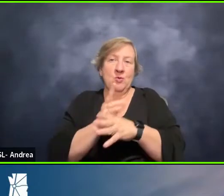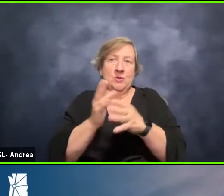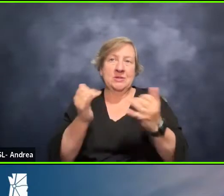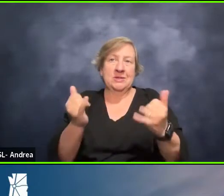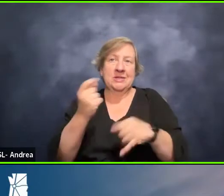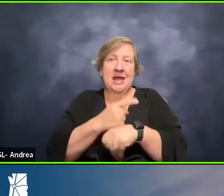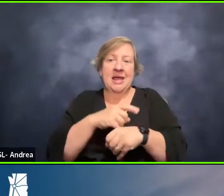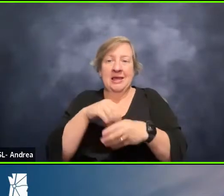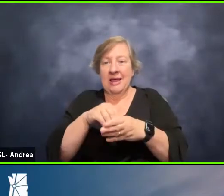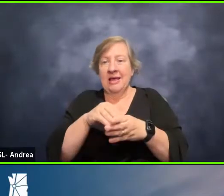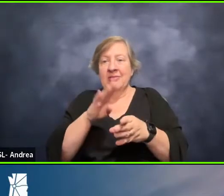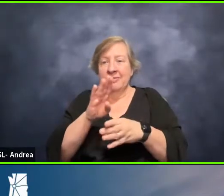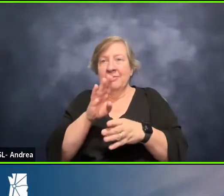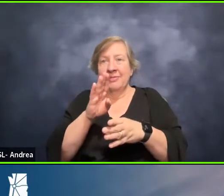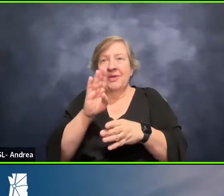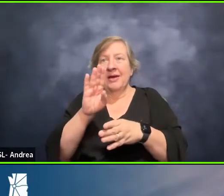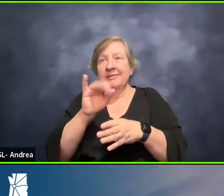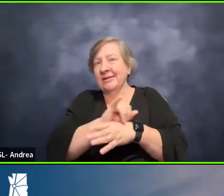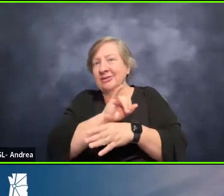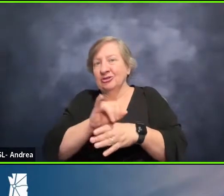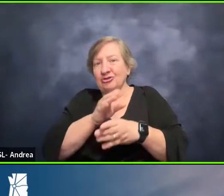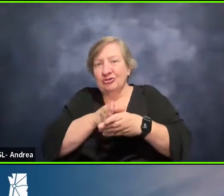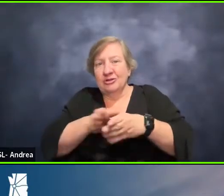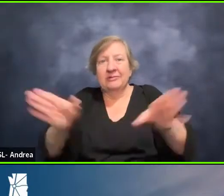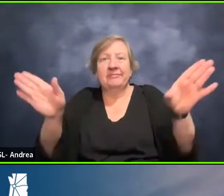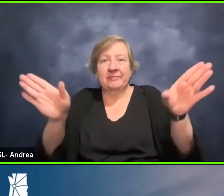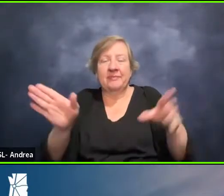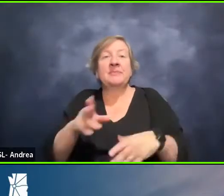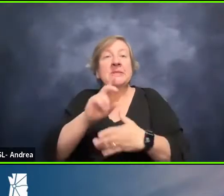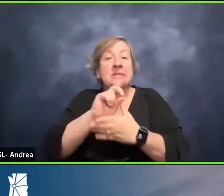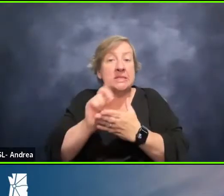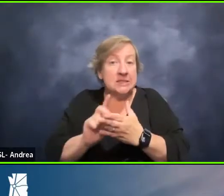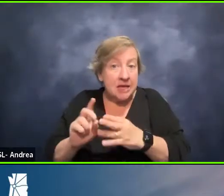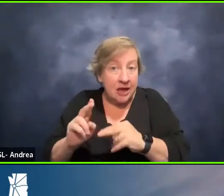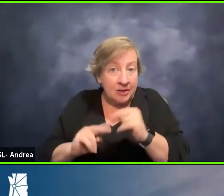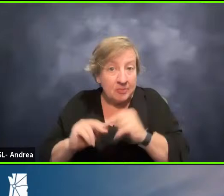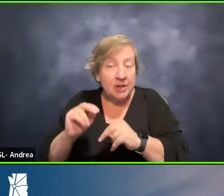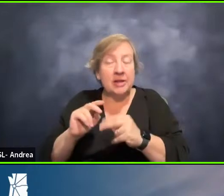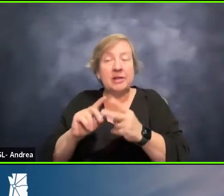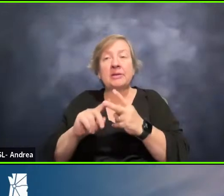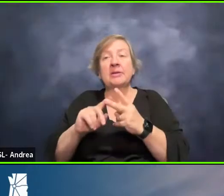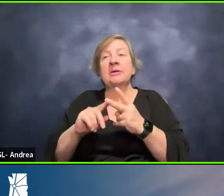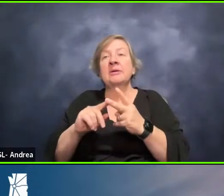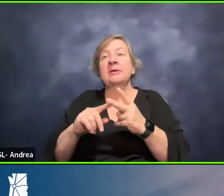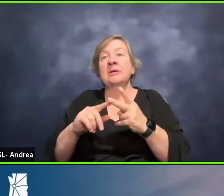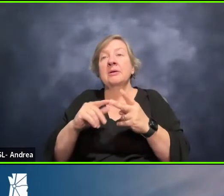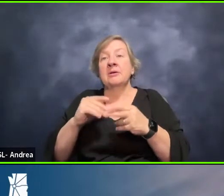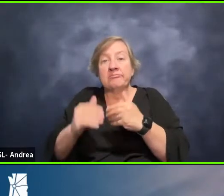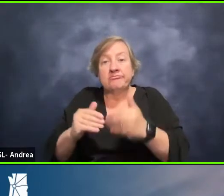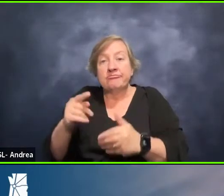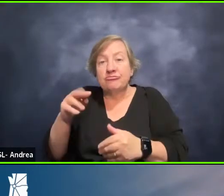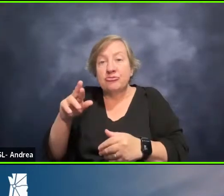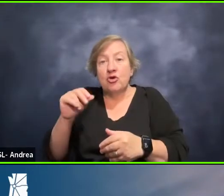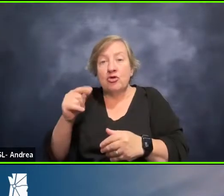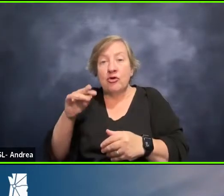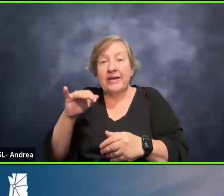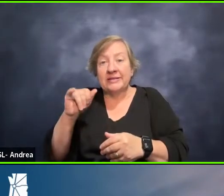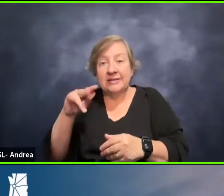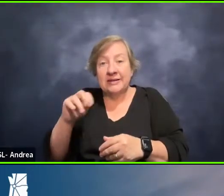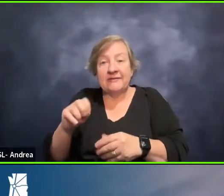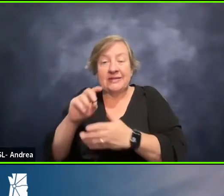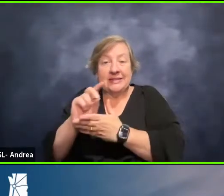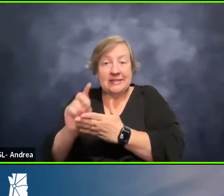the industry. So you will see design build, you will see progressive design build, you will